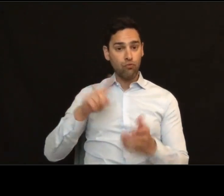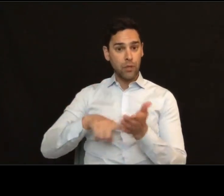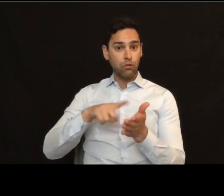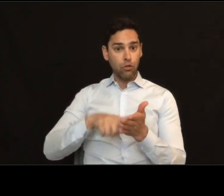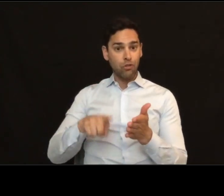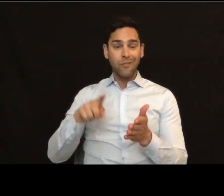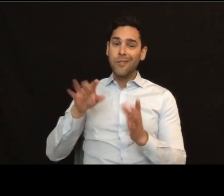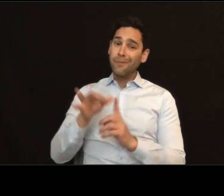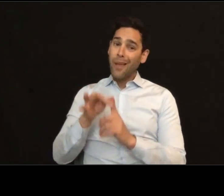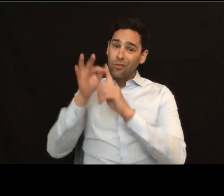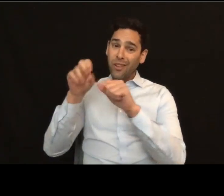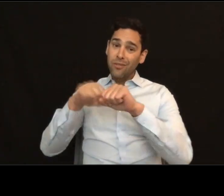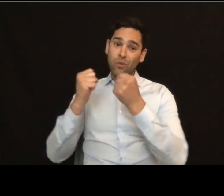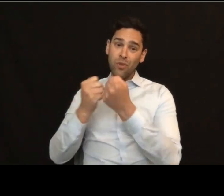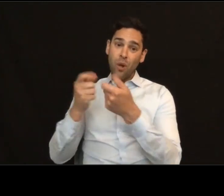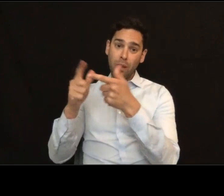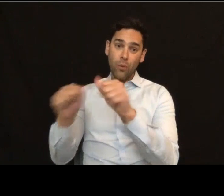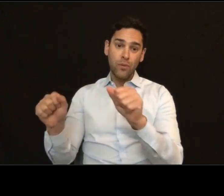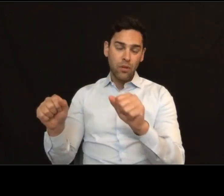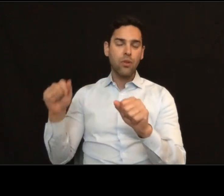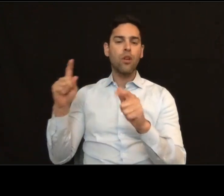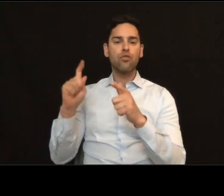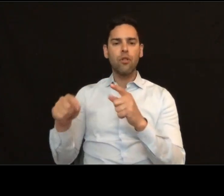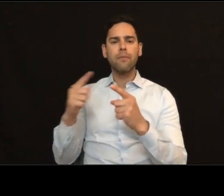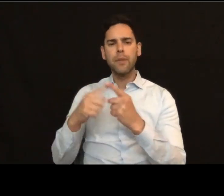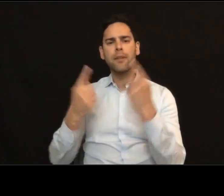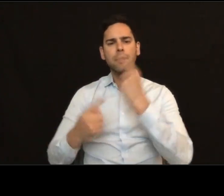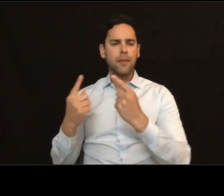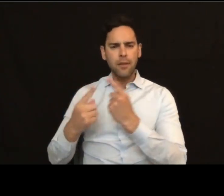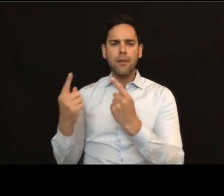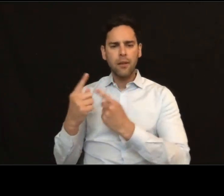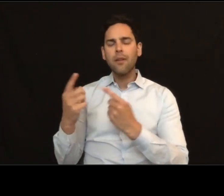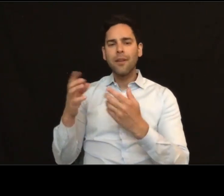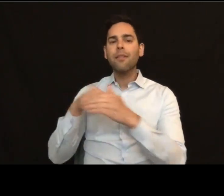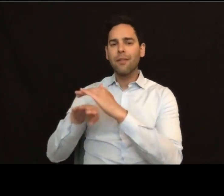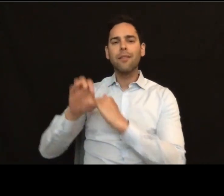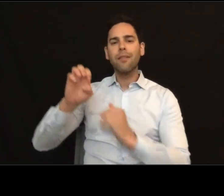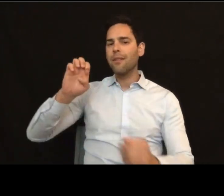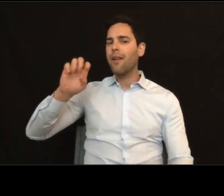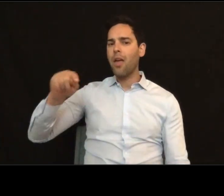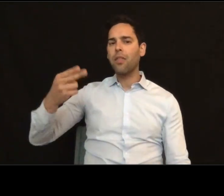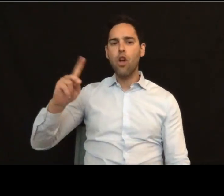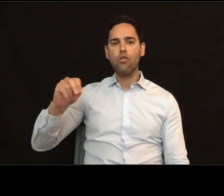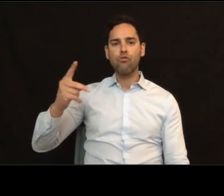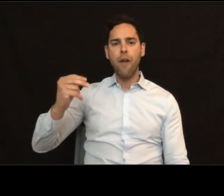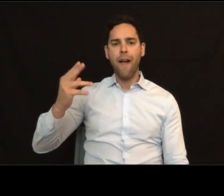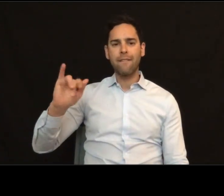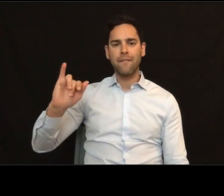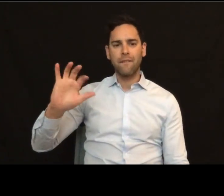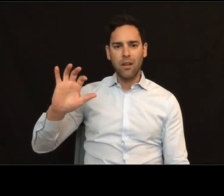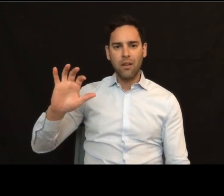be incorporating that into doing a little bit of ethnographic digging. So you should ask questions